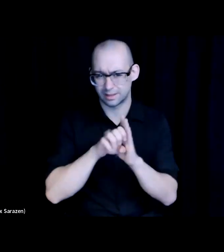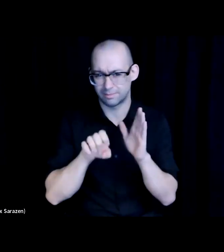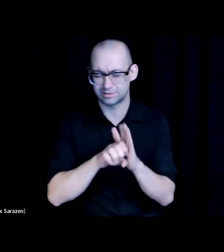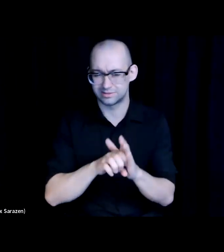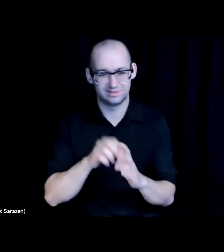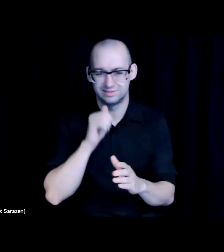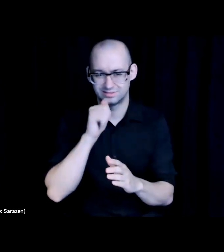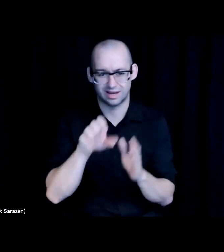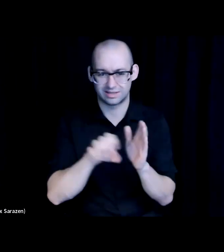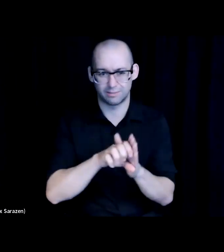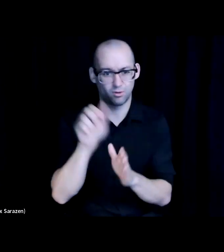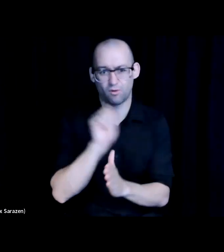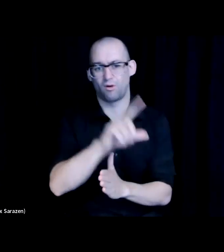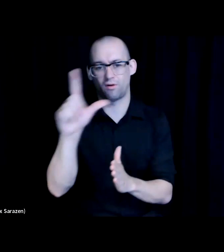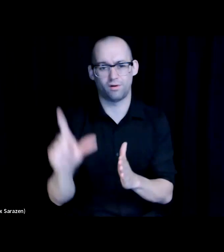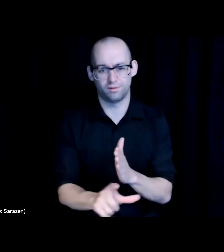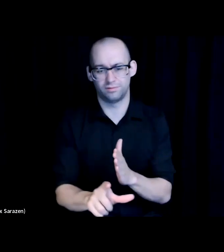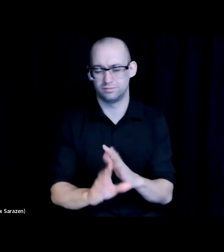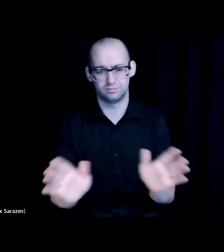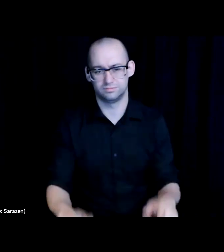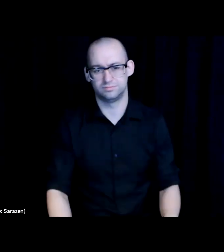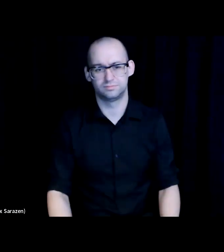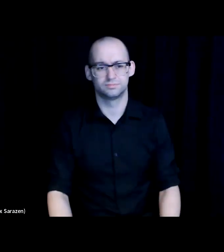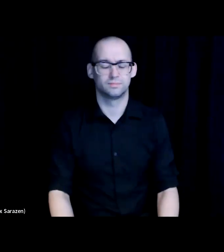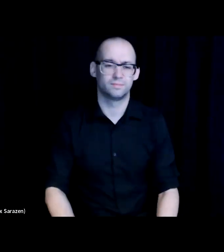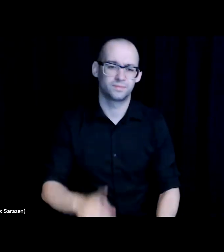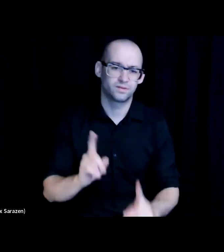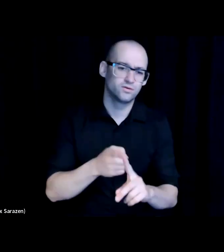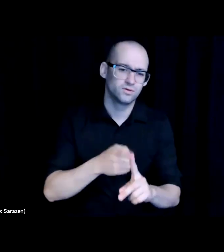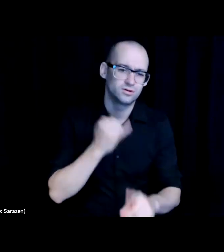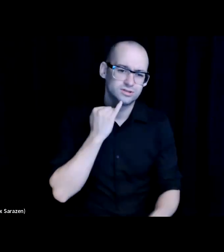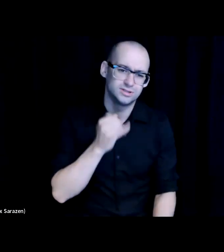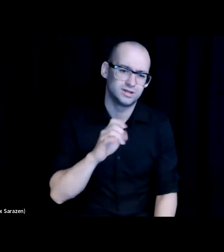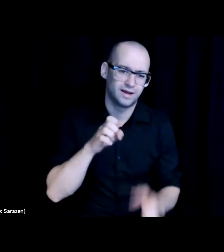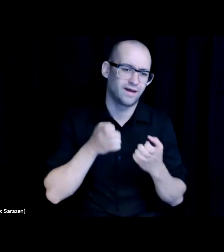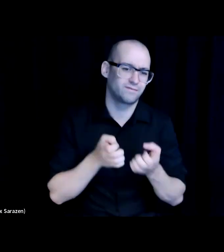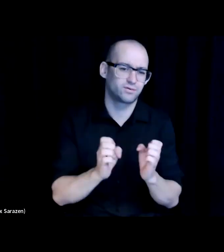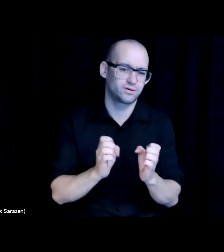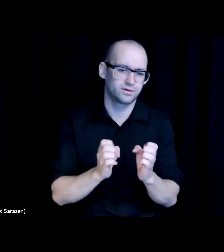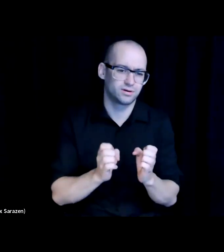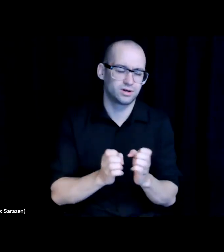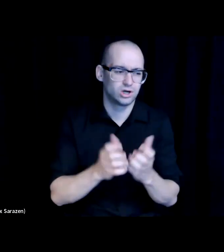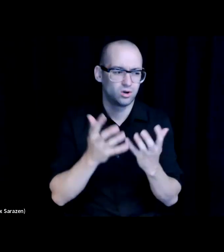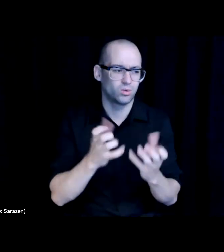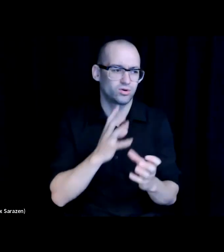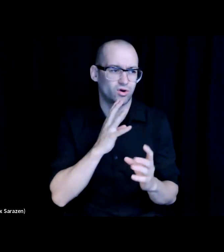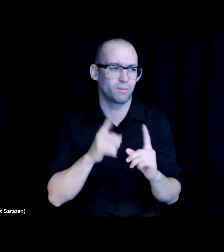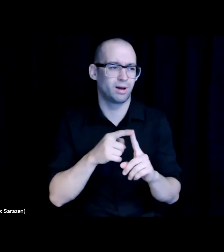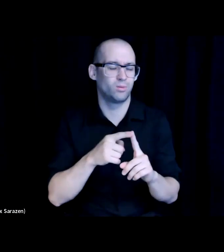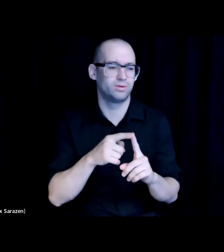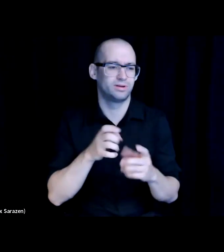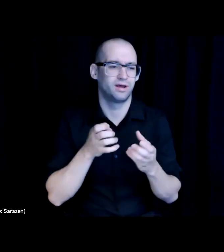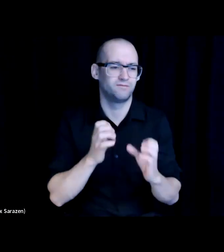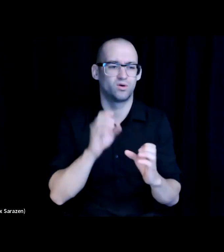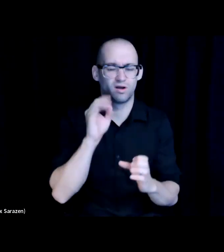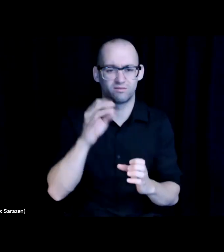CDPH's efforts on this topic. So the first is an effort The first that I'll talk about is an effort of